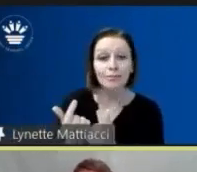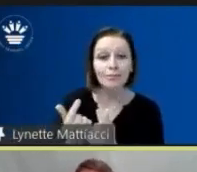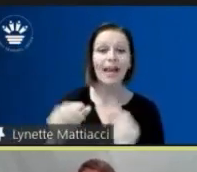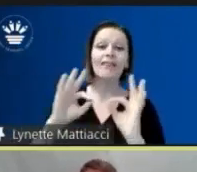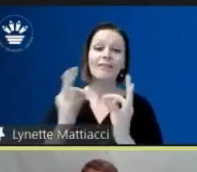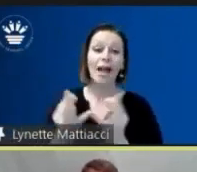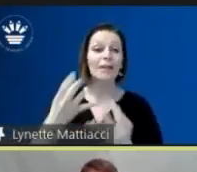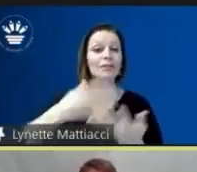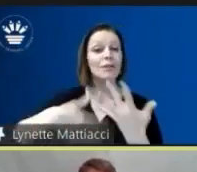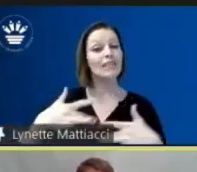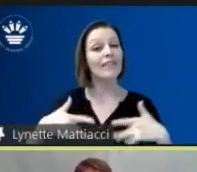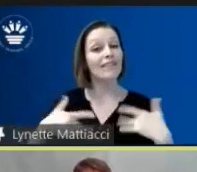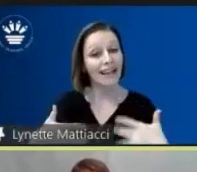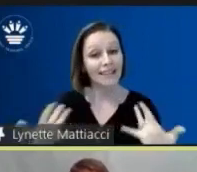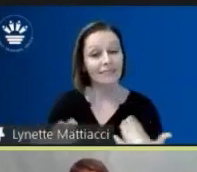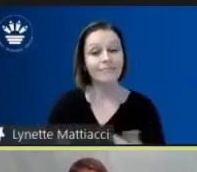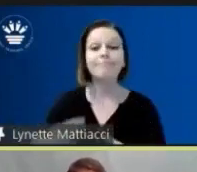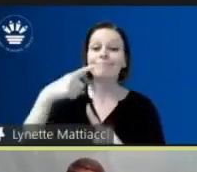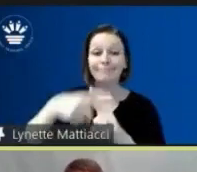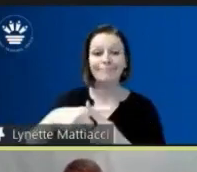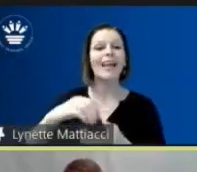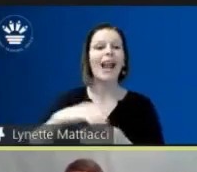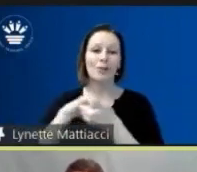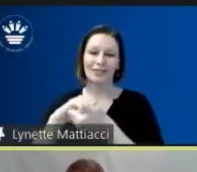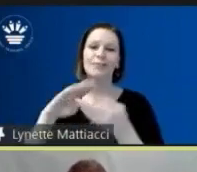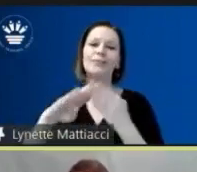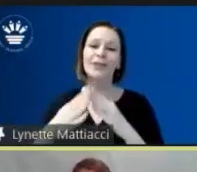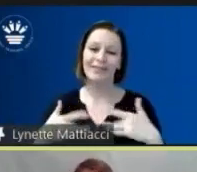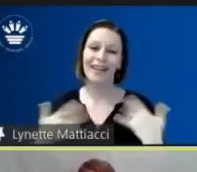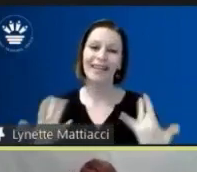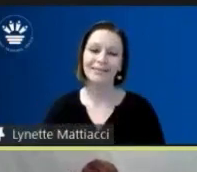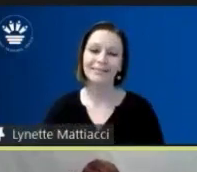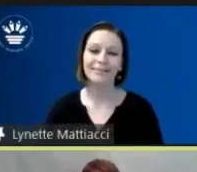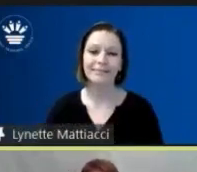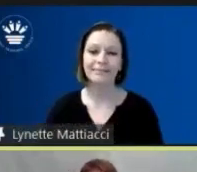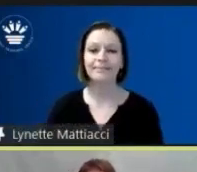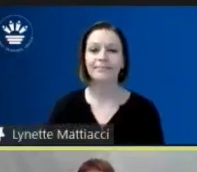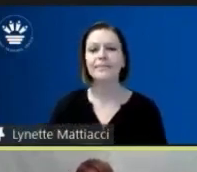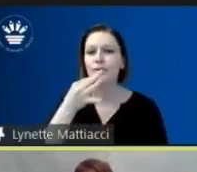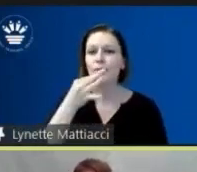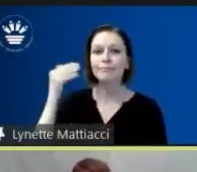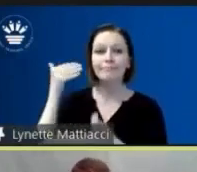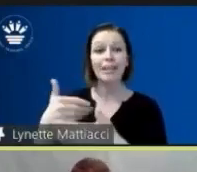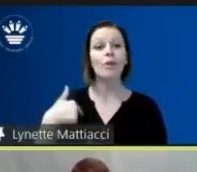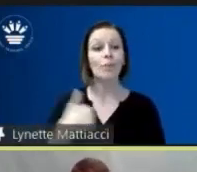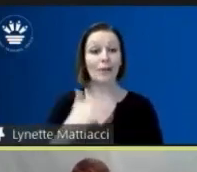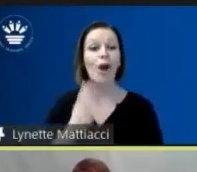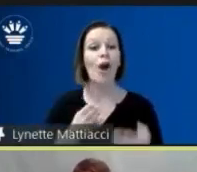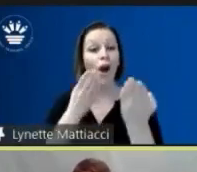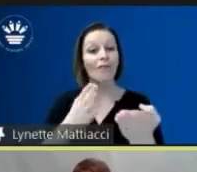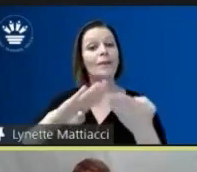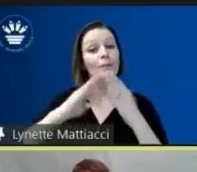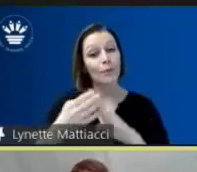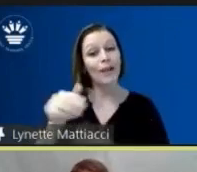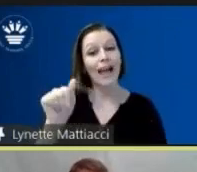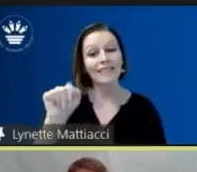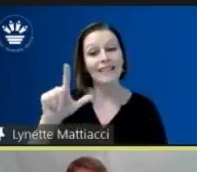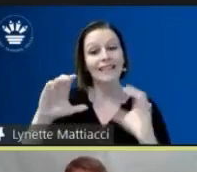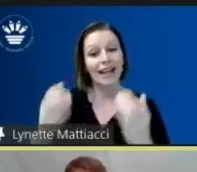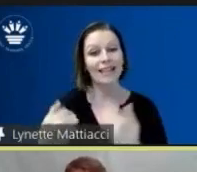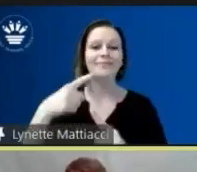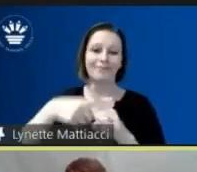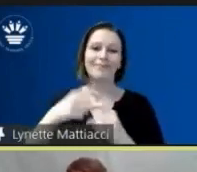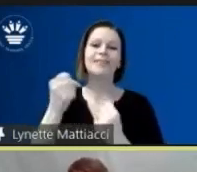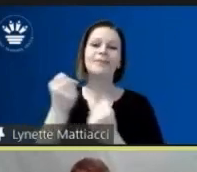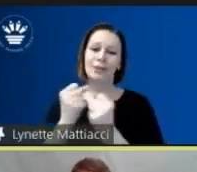children, including presentations, trainings, groups, support groups, workshops, and family social events. In the